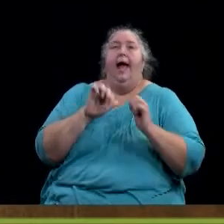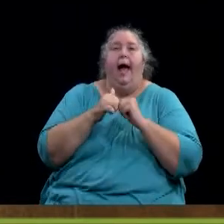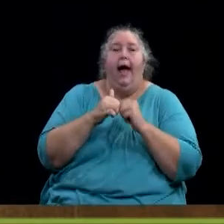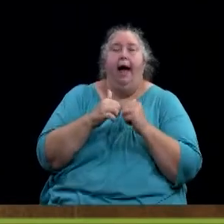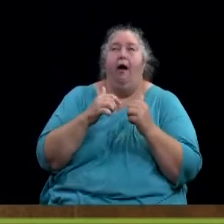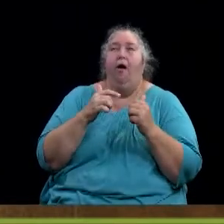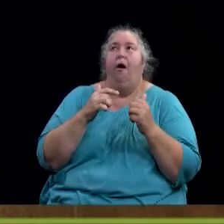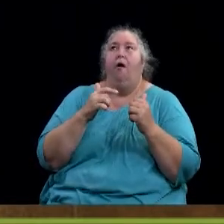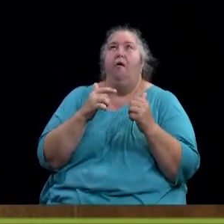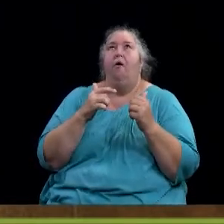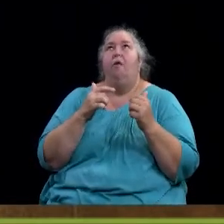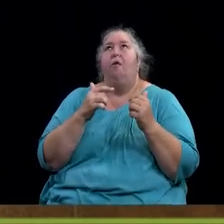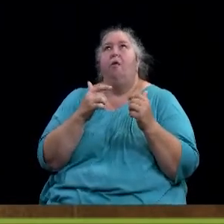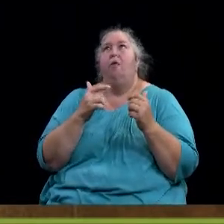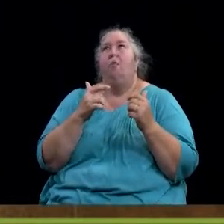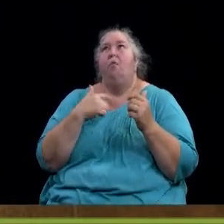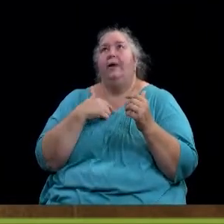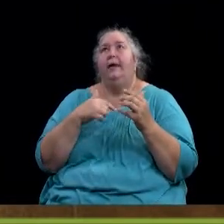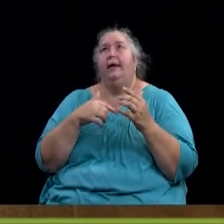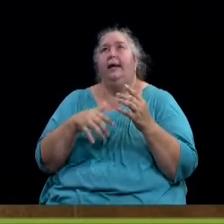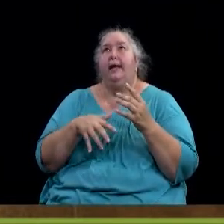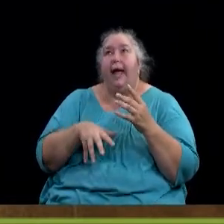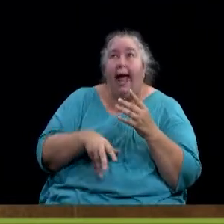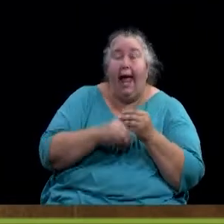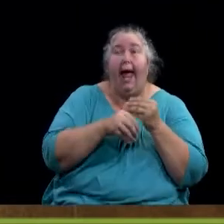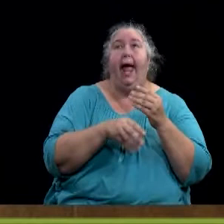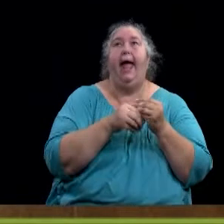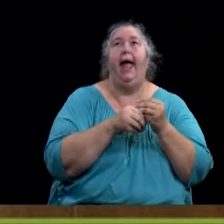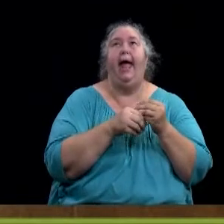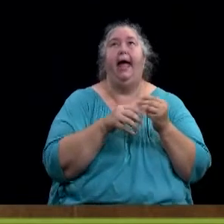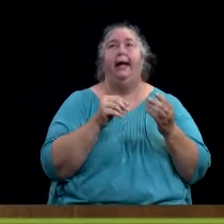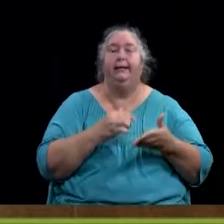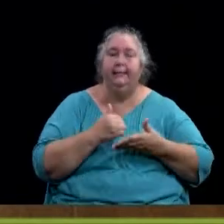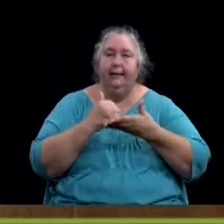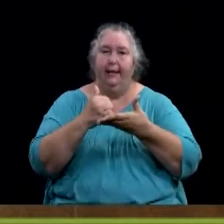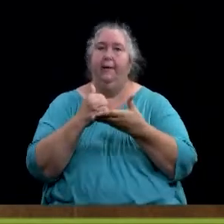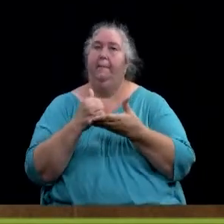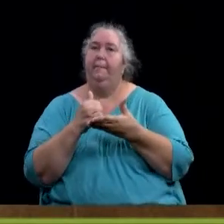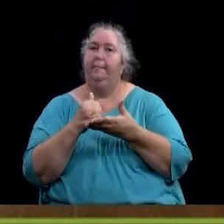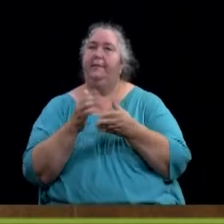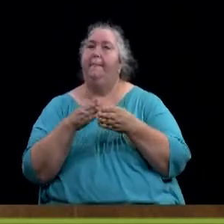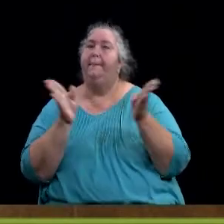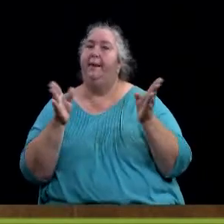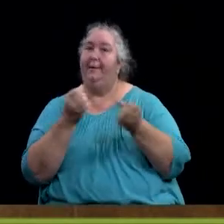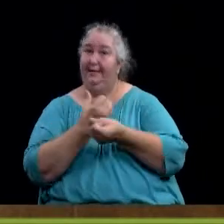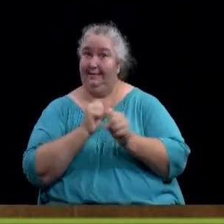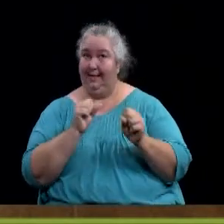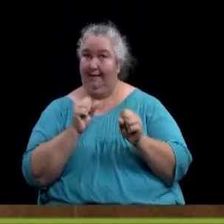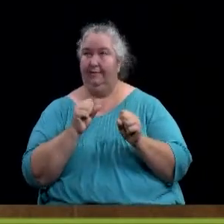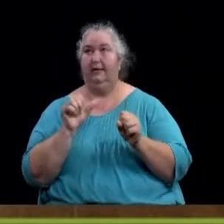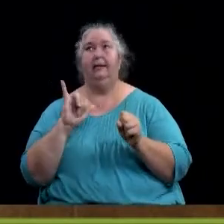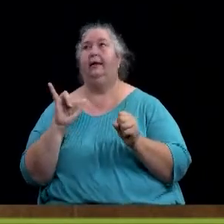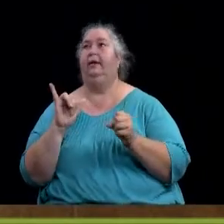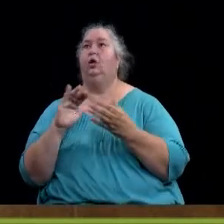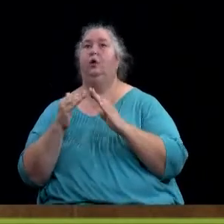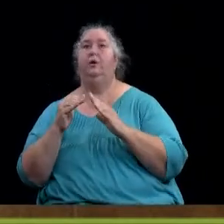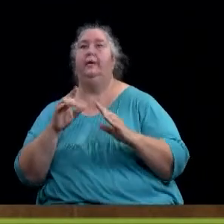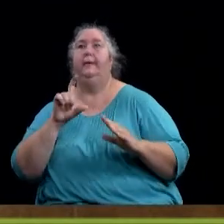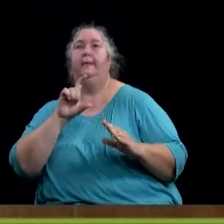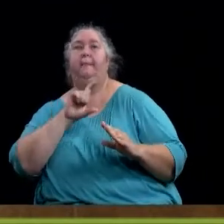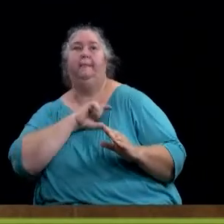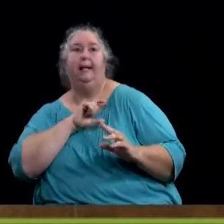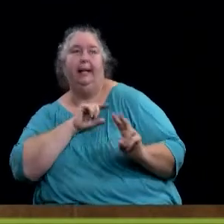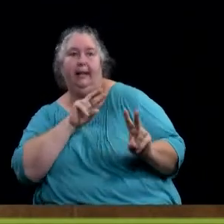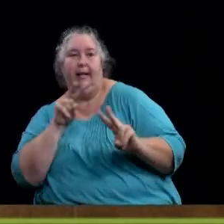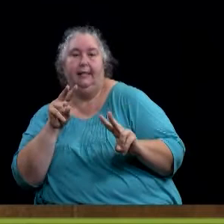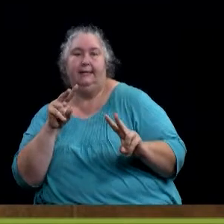so that shifting things like adding community policing officers, working with our nonprofits in behavioral